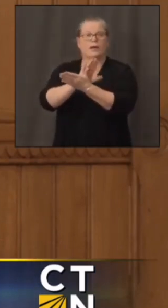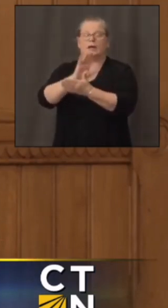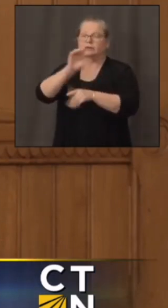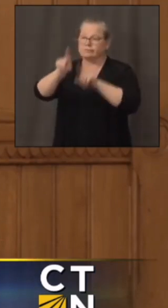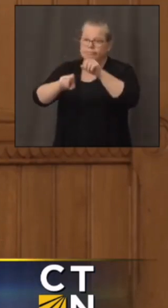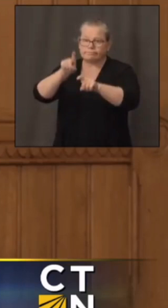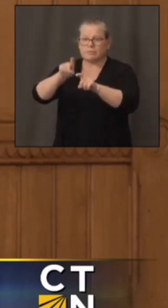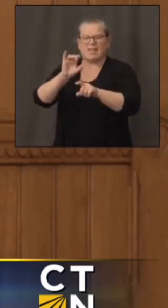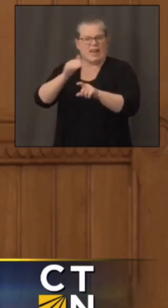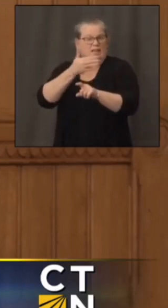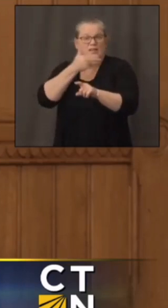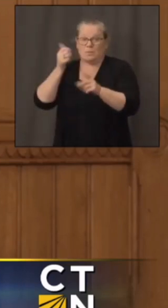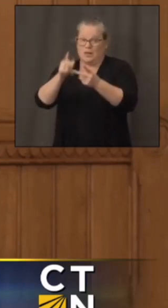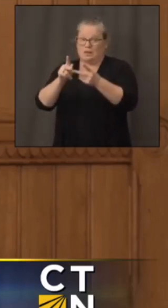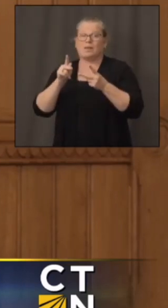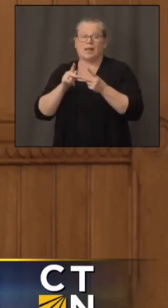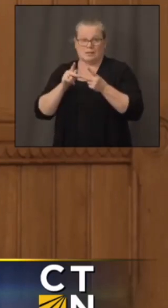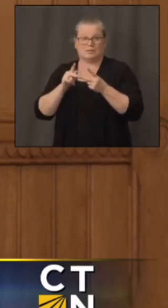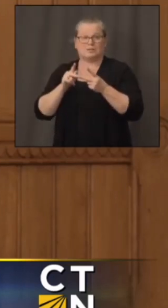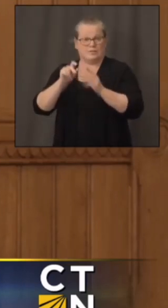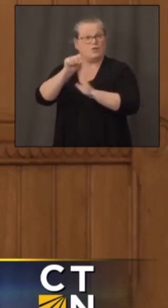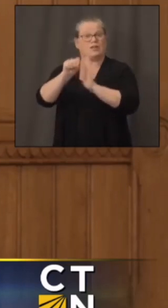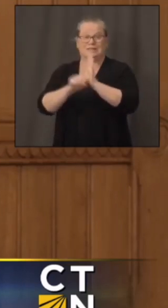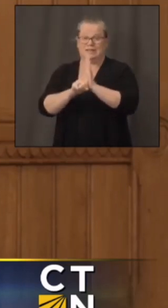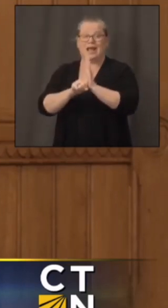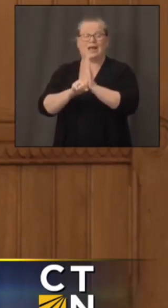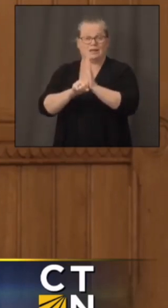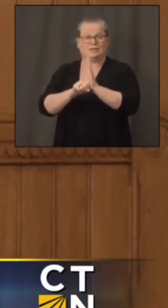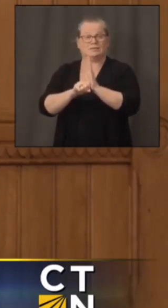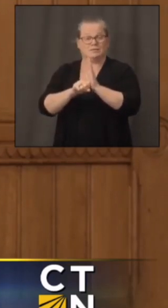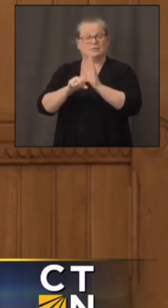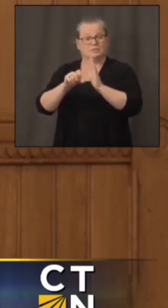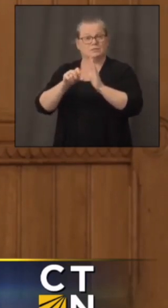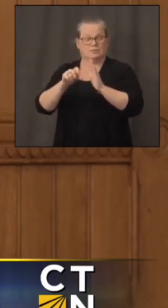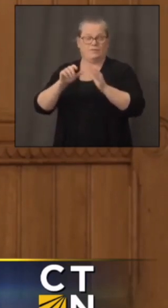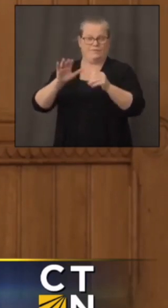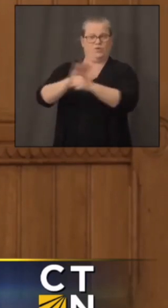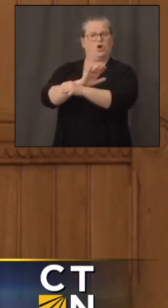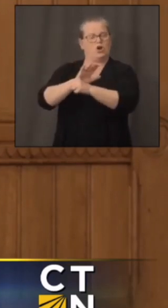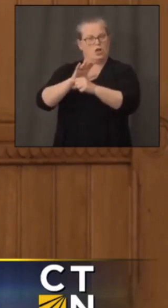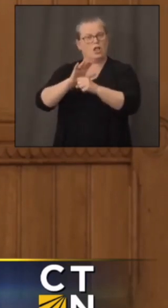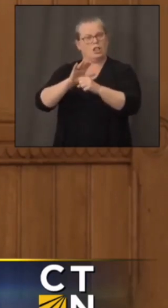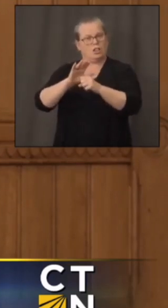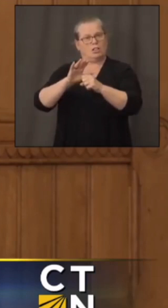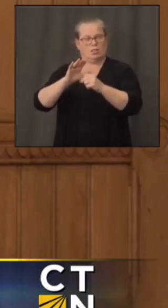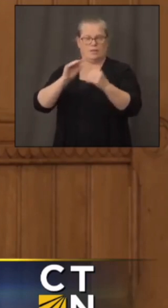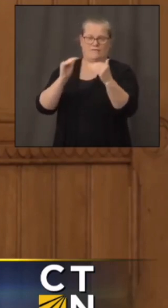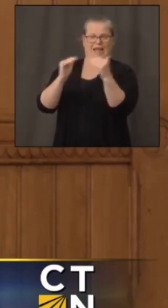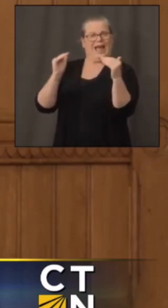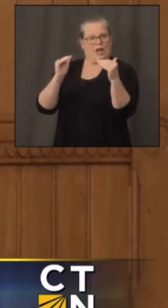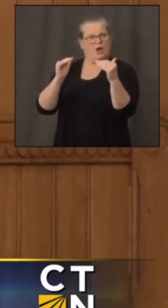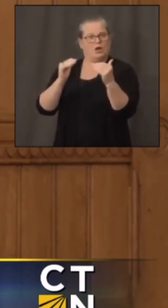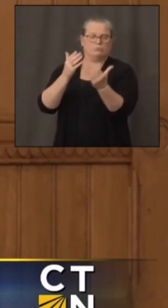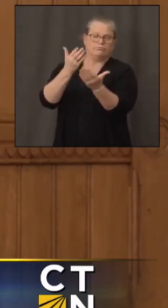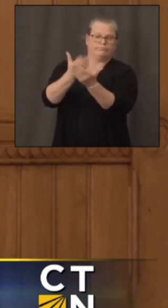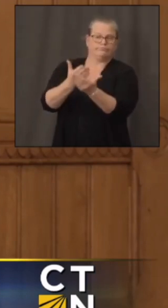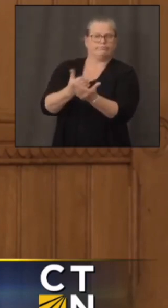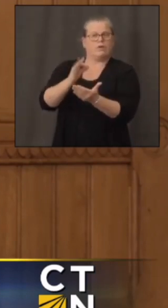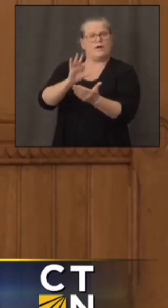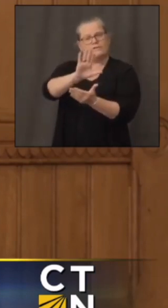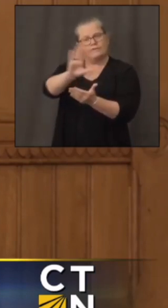best possible place for the state, for the ratepayers of the state, to get a full and fair accounting of the utilities'